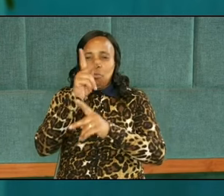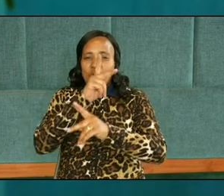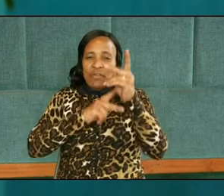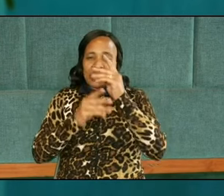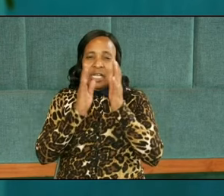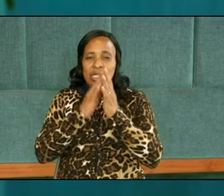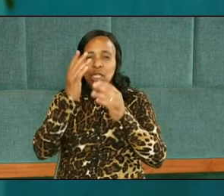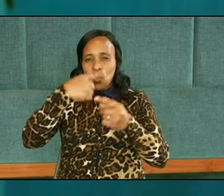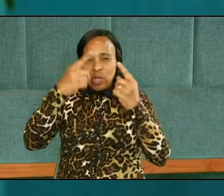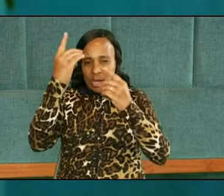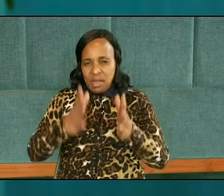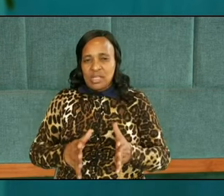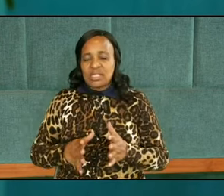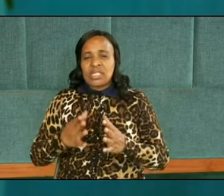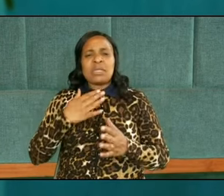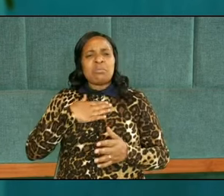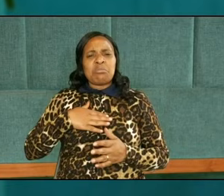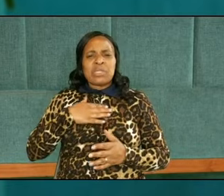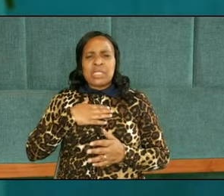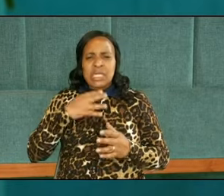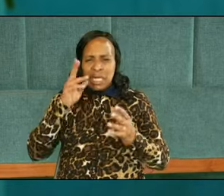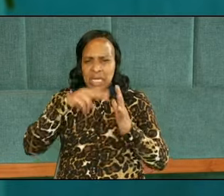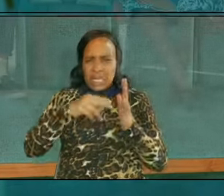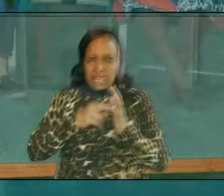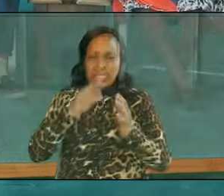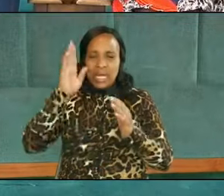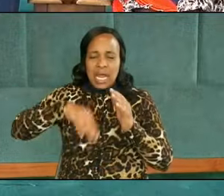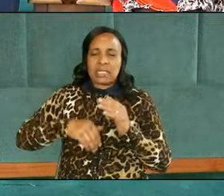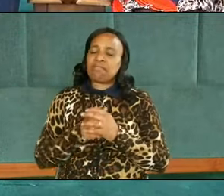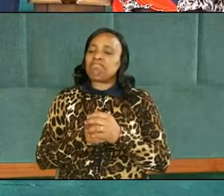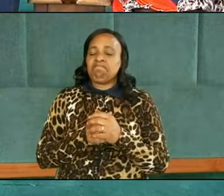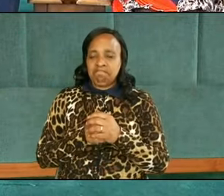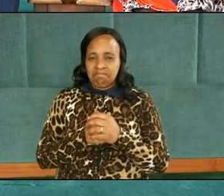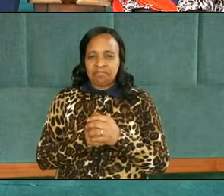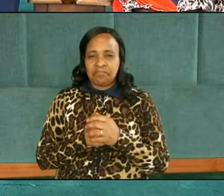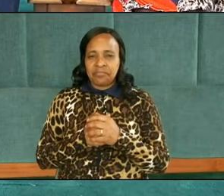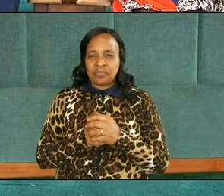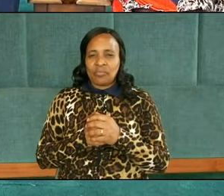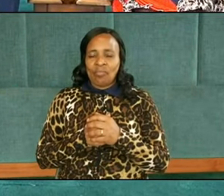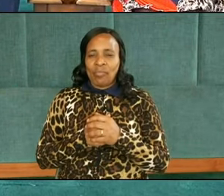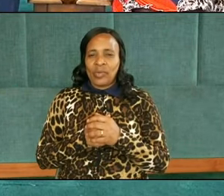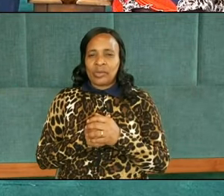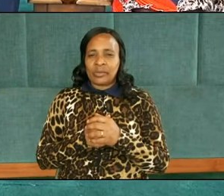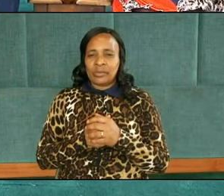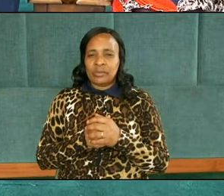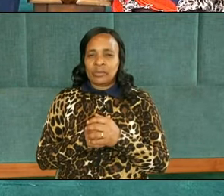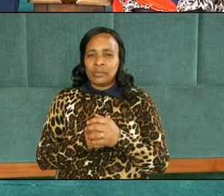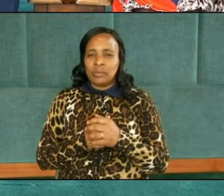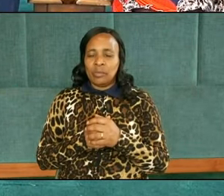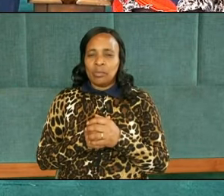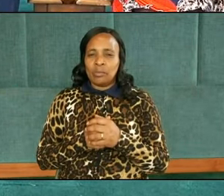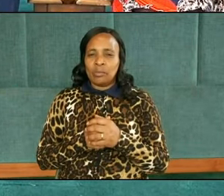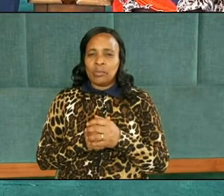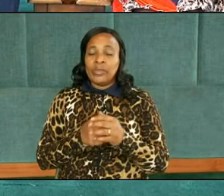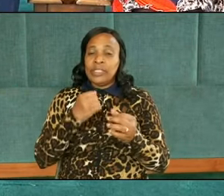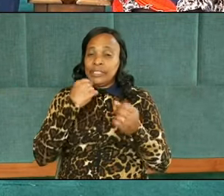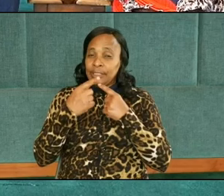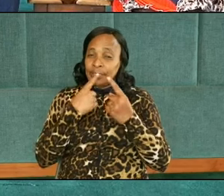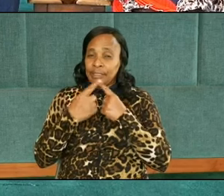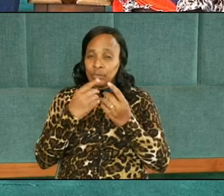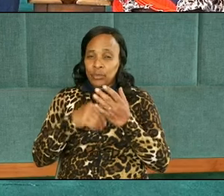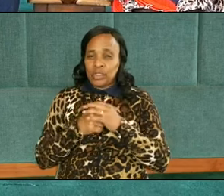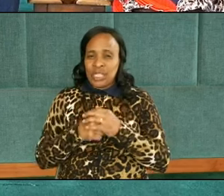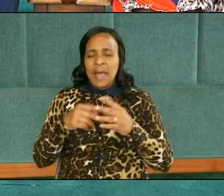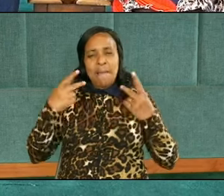Jabari, please read us the last punchline, 1 Chronicles 29, verse 9. And it says, the